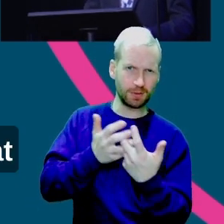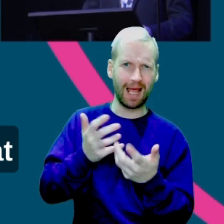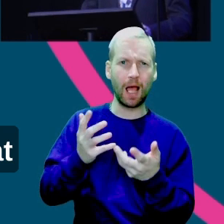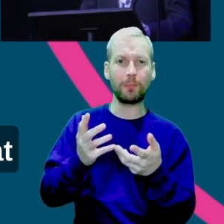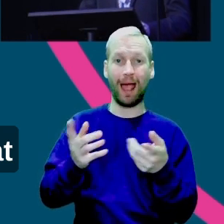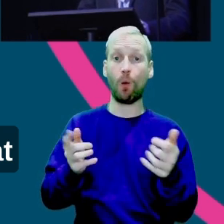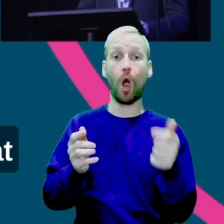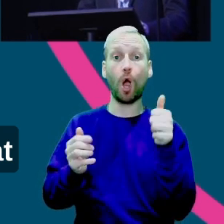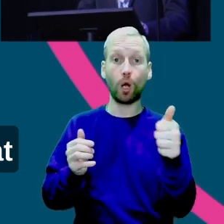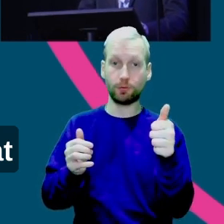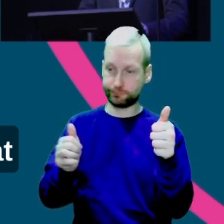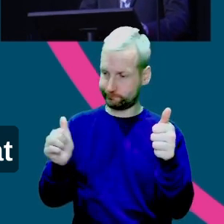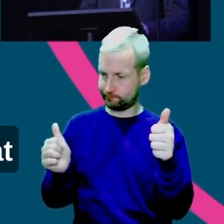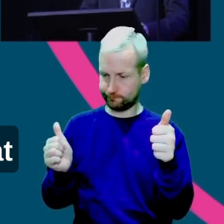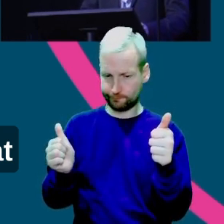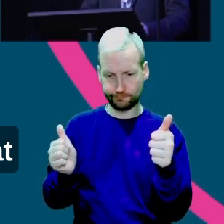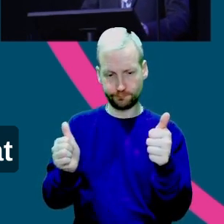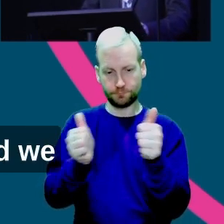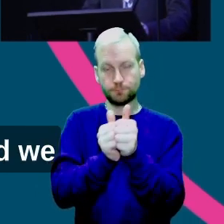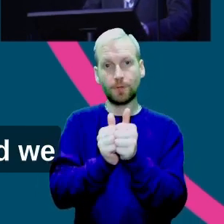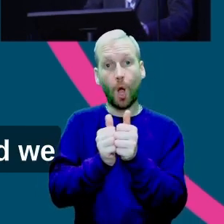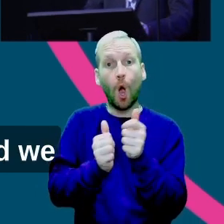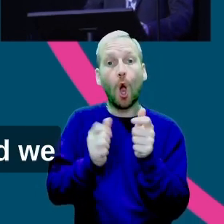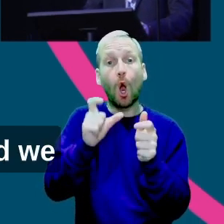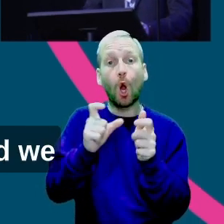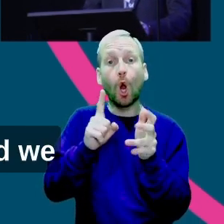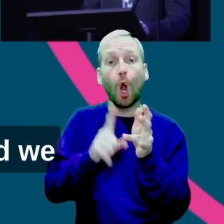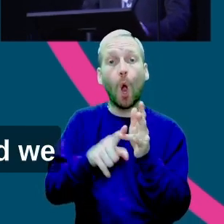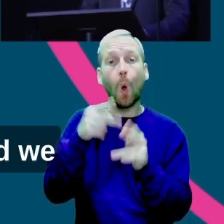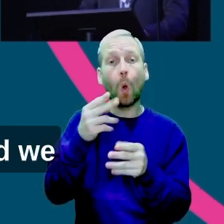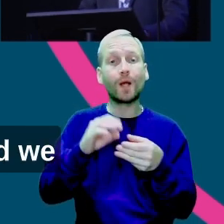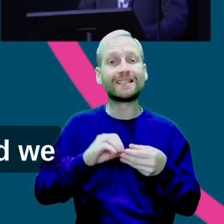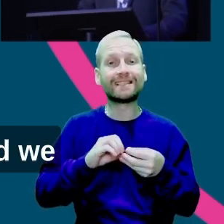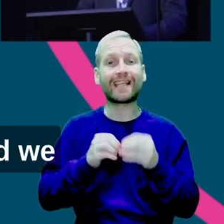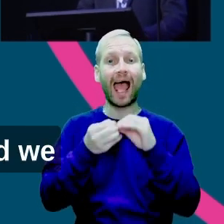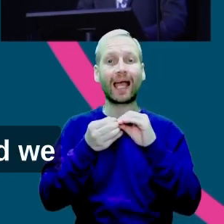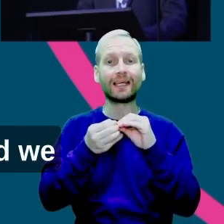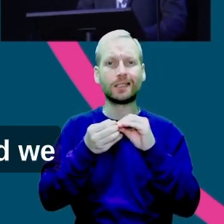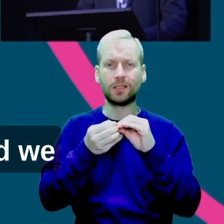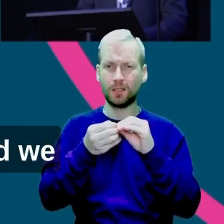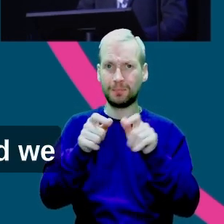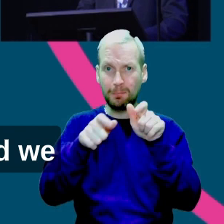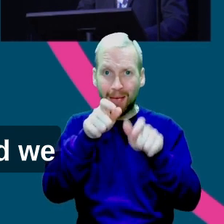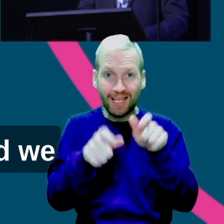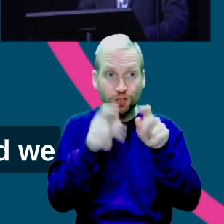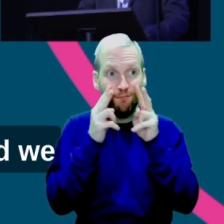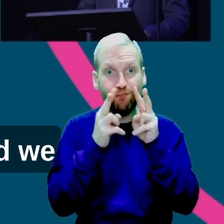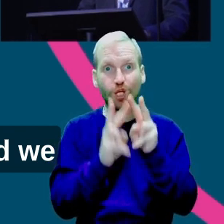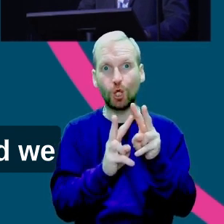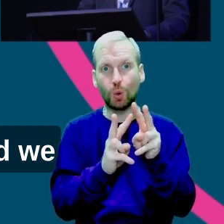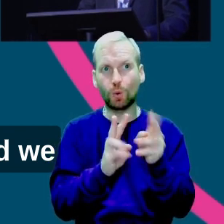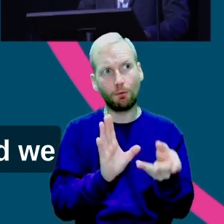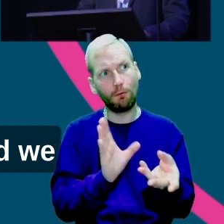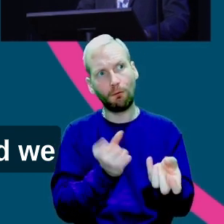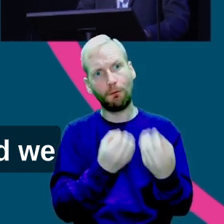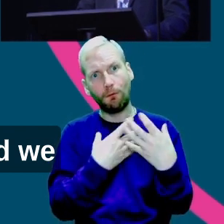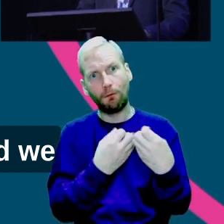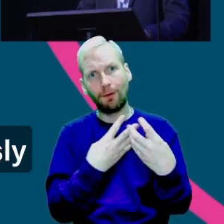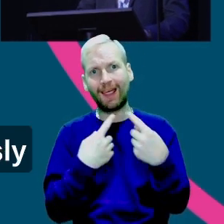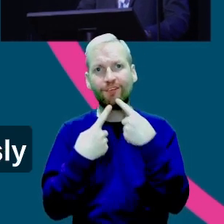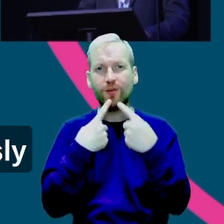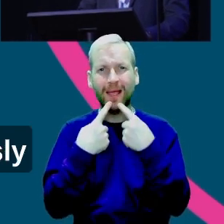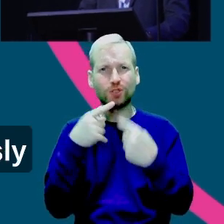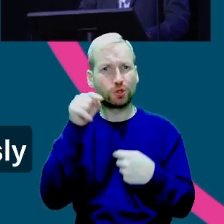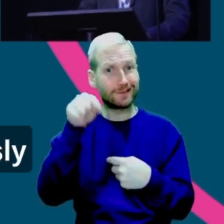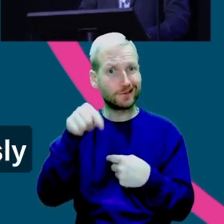we've put together to really try to make sure that we've got patients' views involved in the design. And we